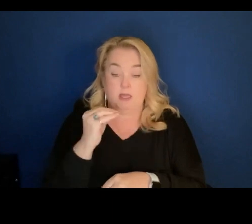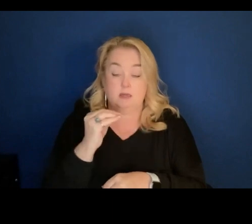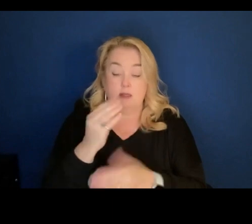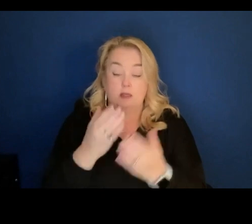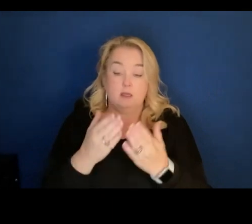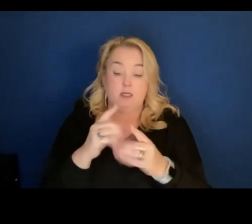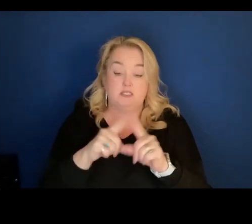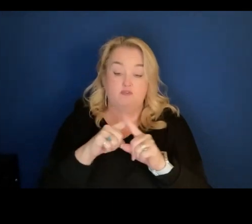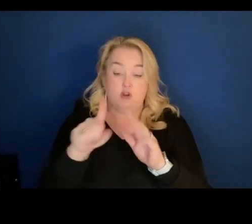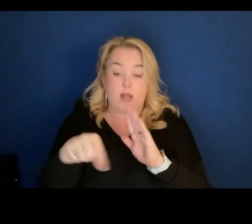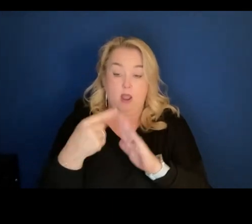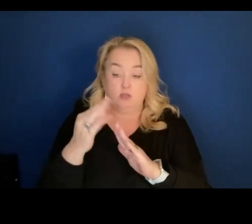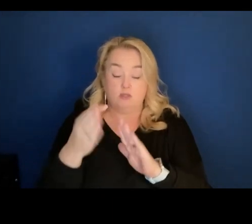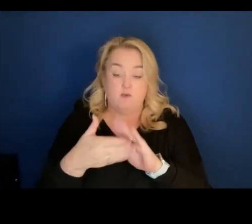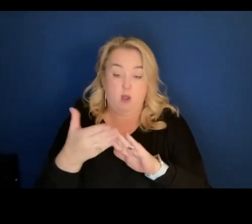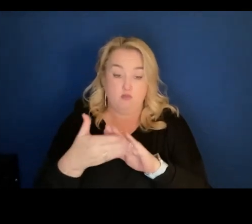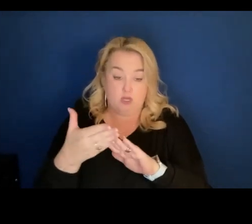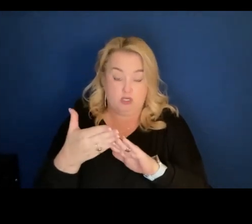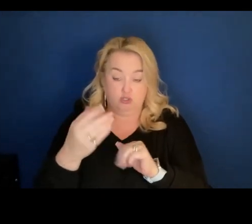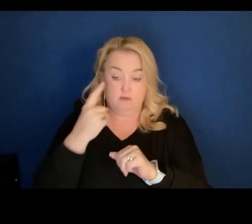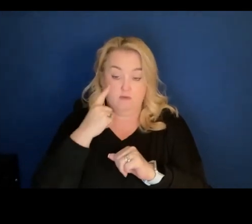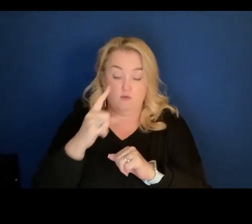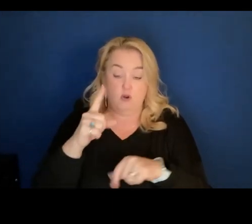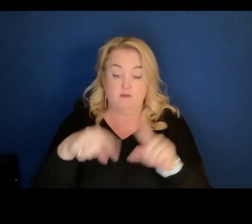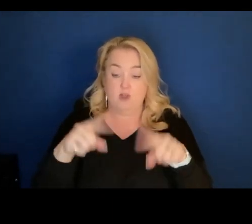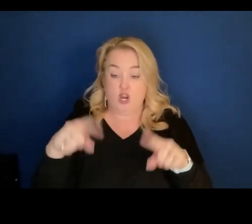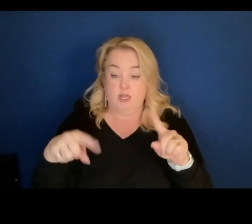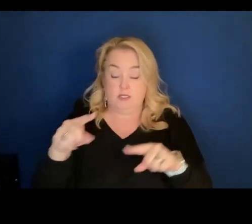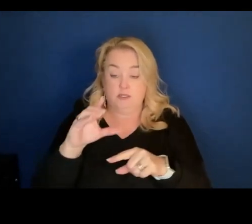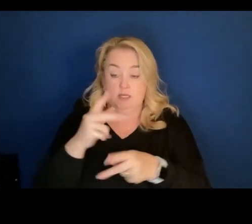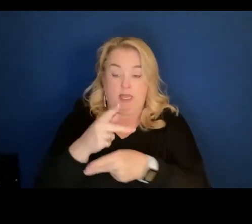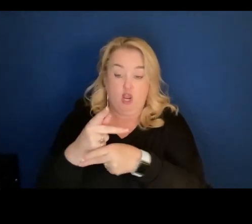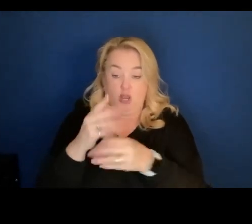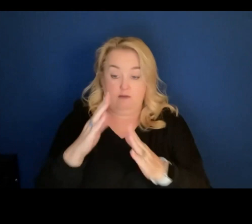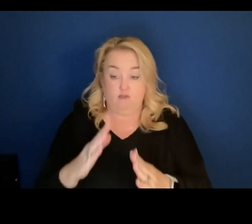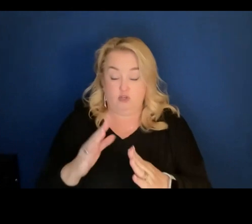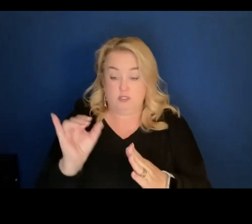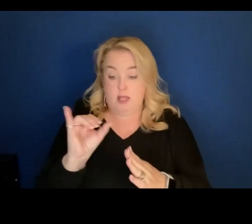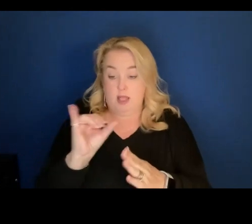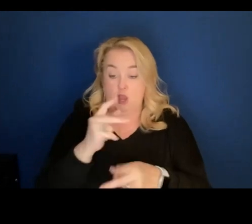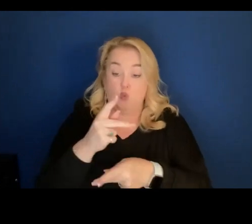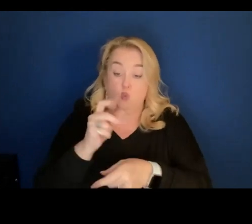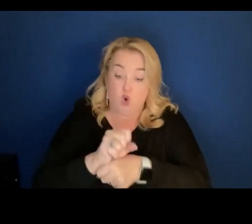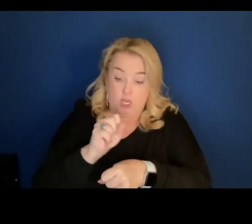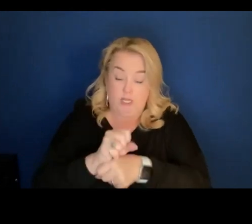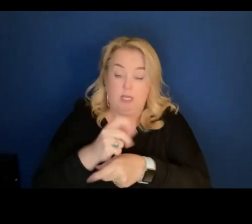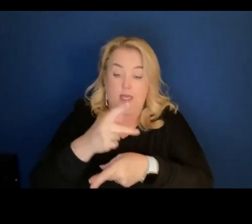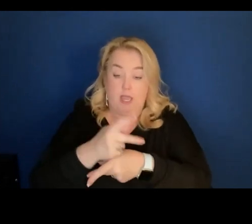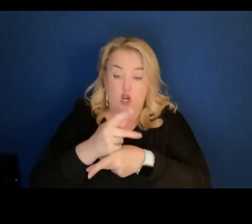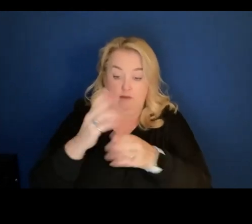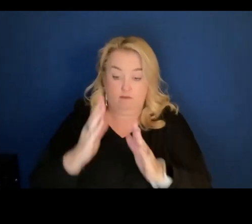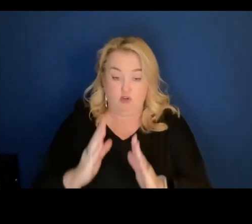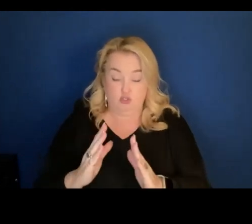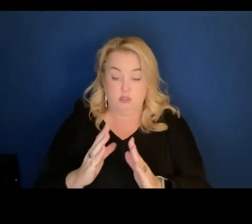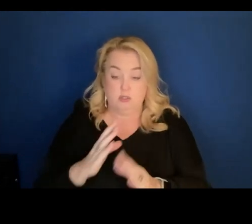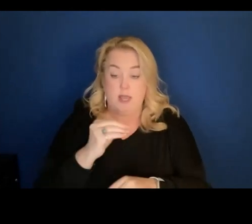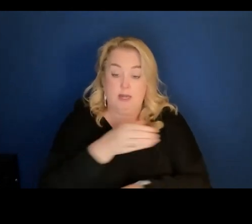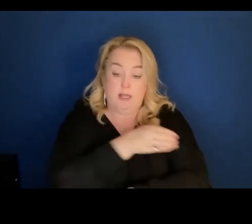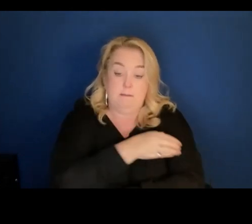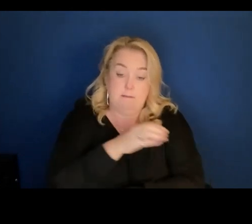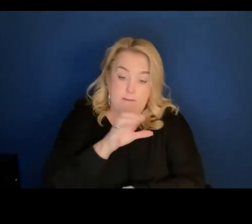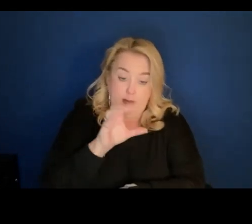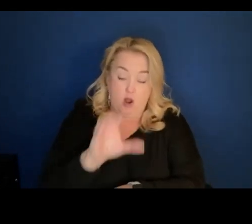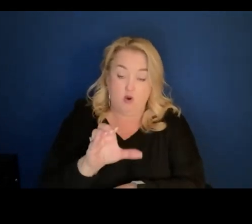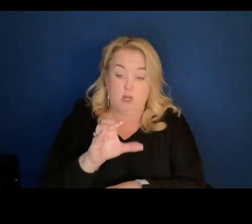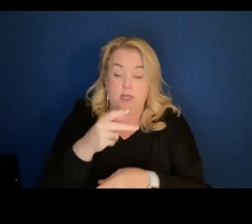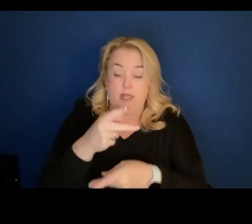to account for the varied schedules of caregivers, particularly working caregivers. And finally, empowering caregivers as the